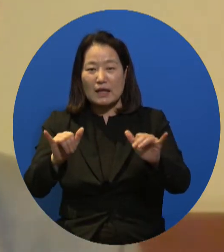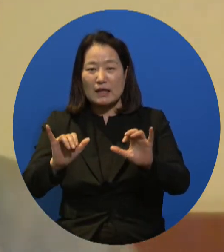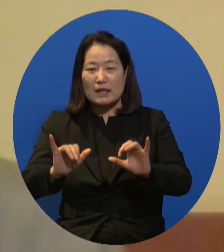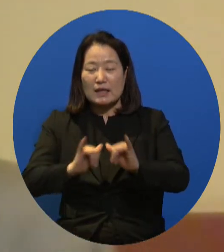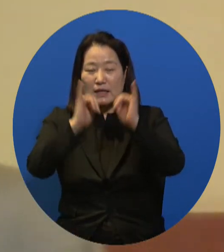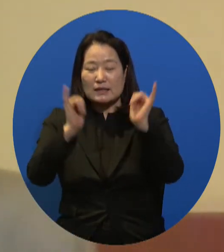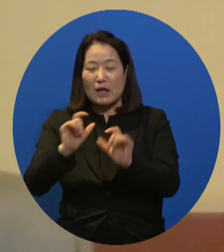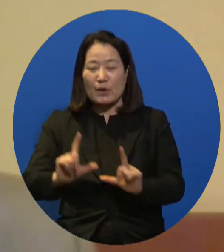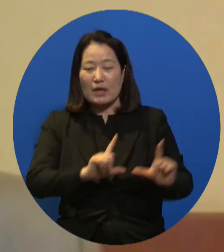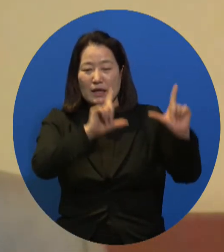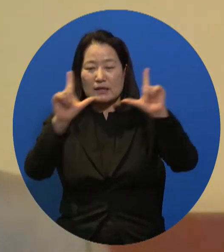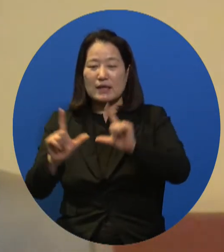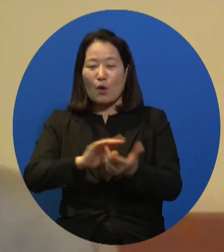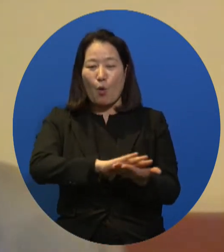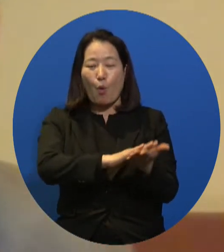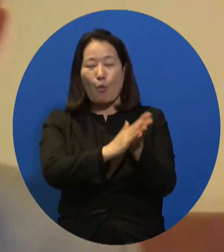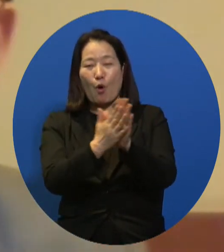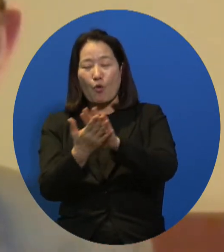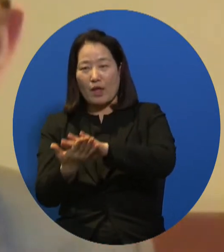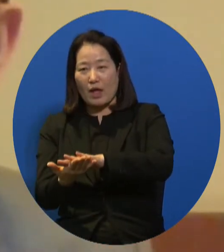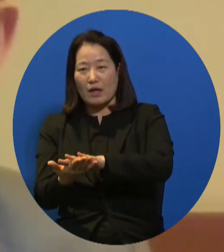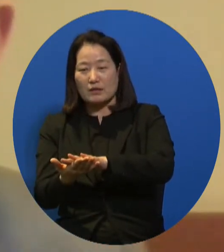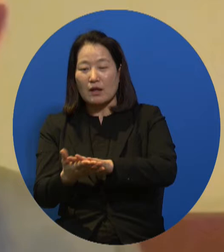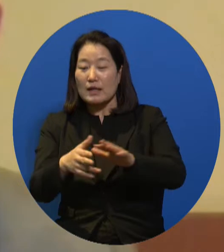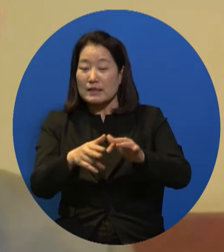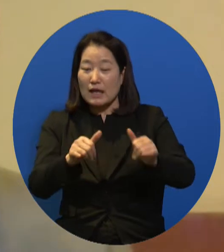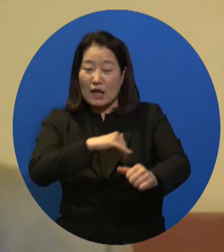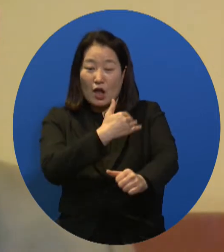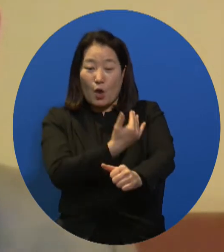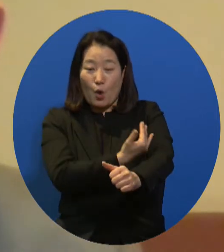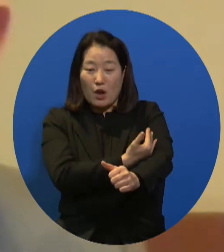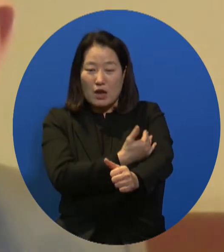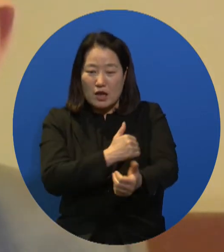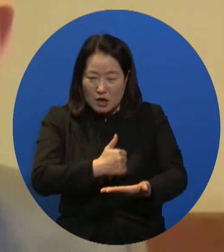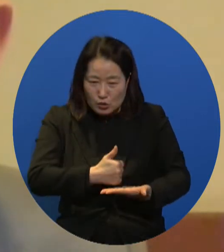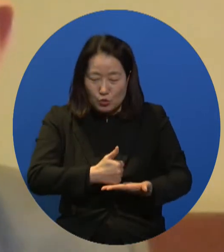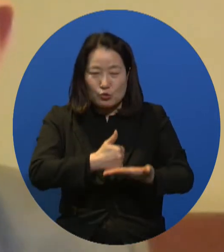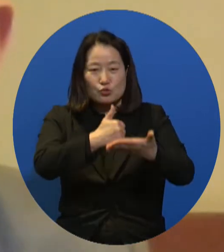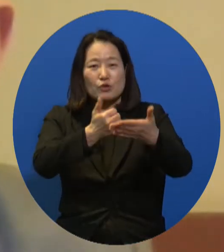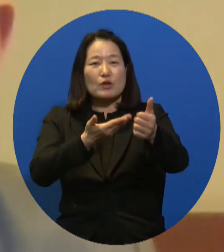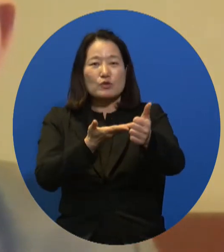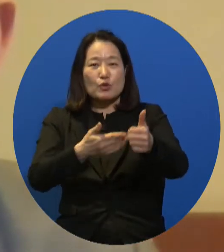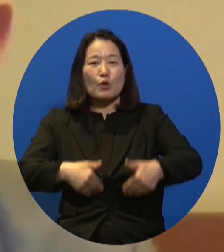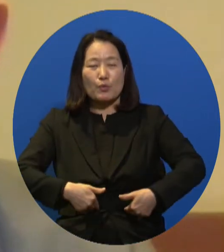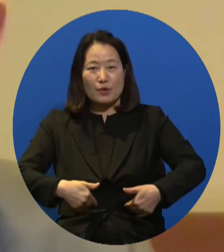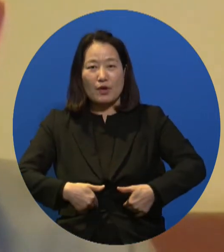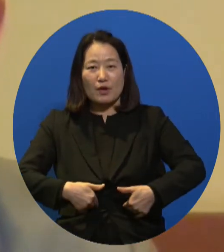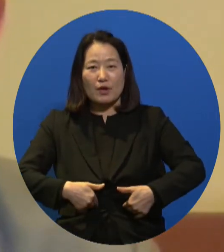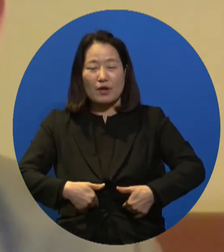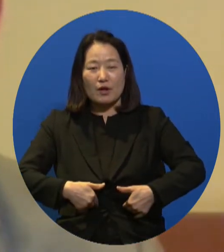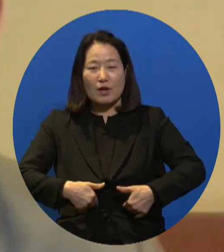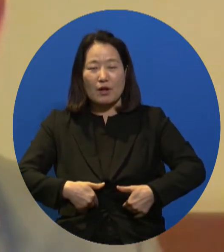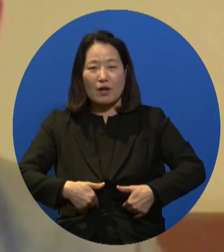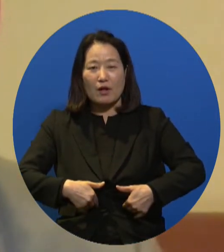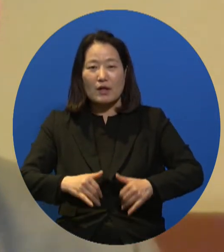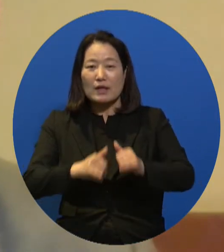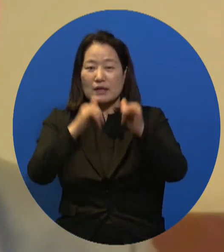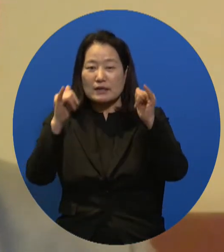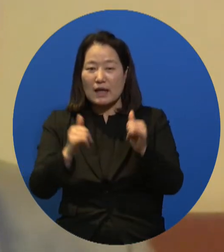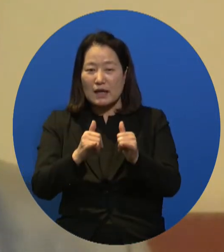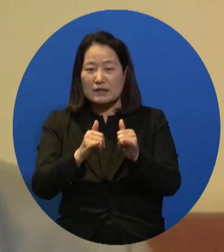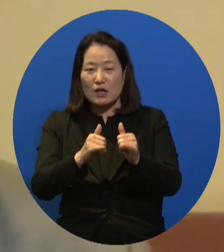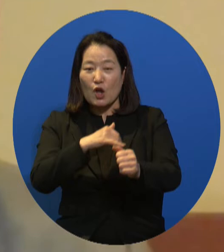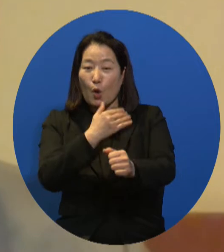longer simply talking about social justice and equity. Instead, today,